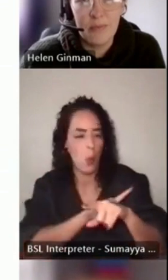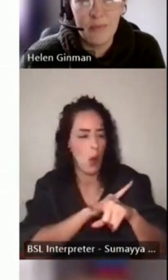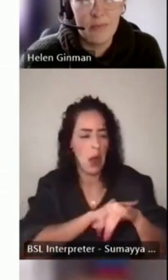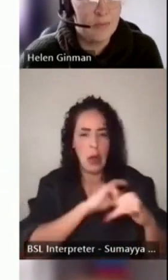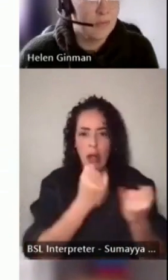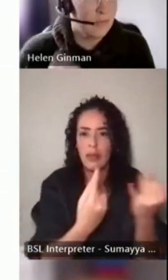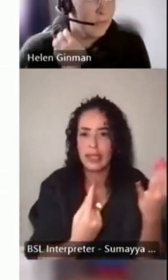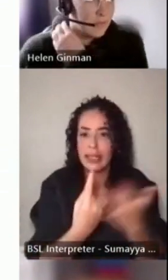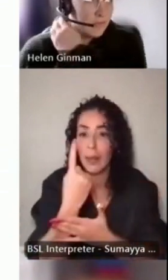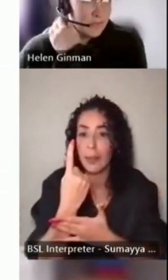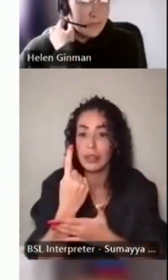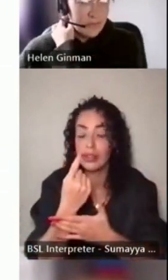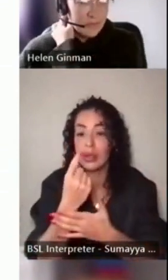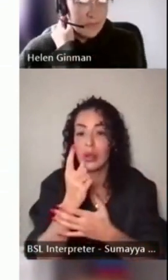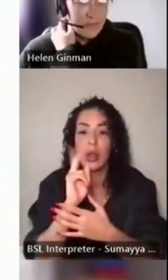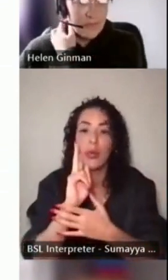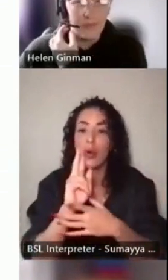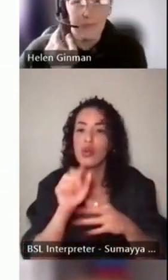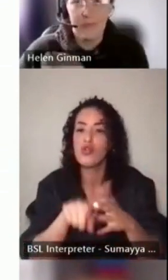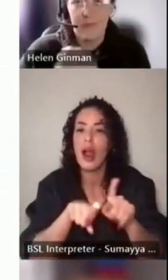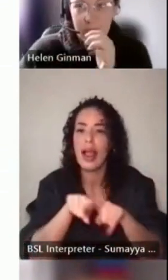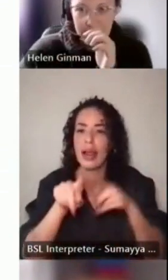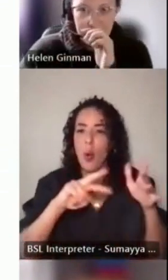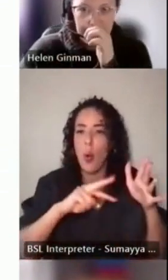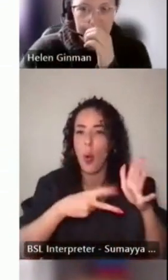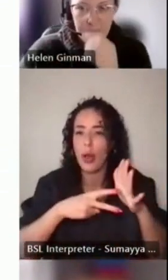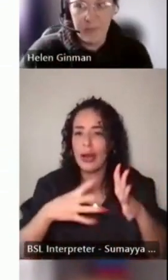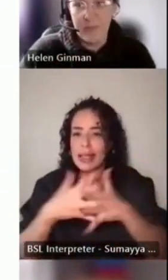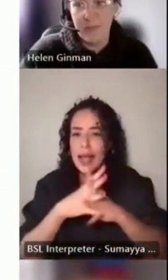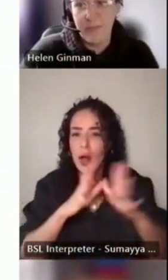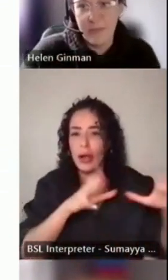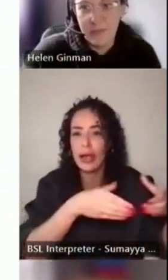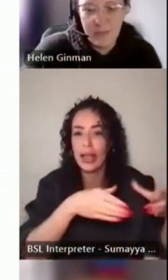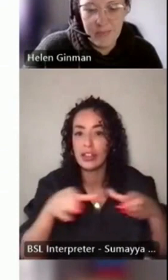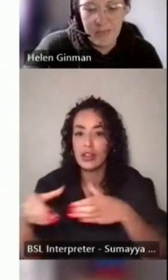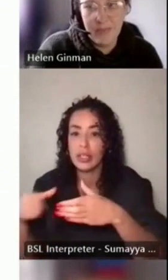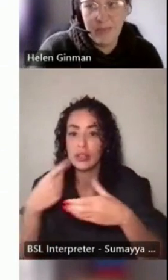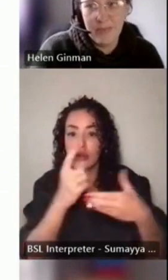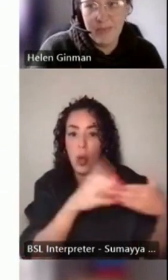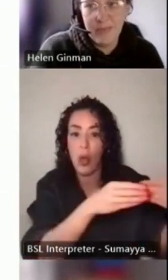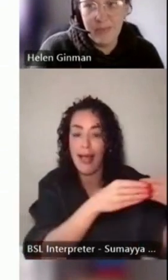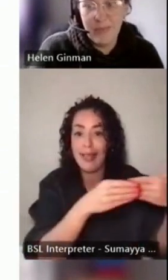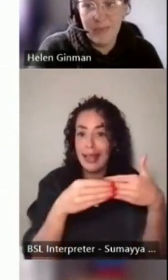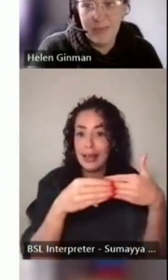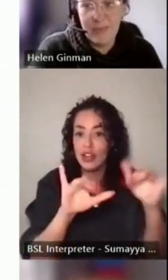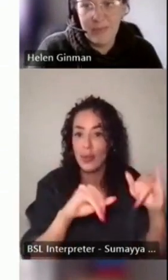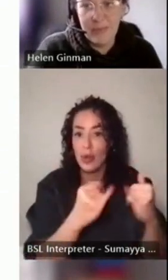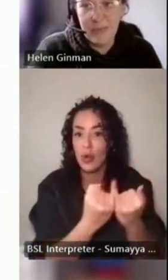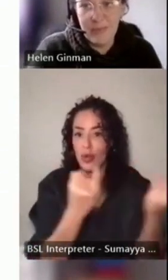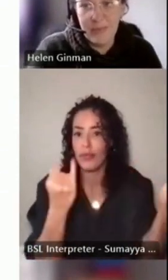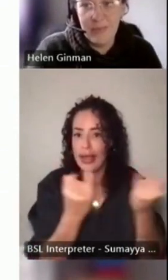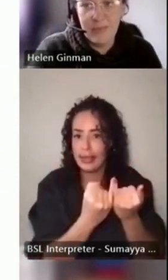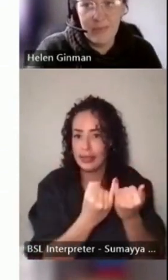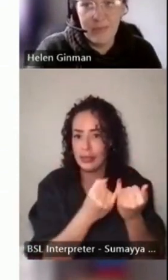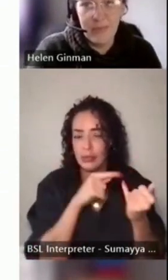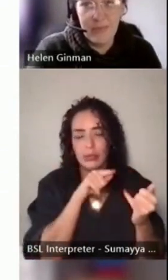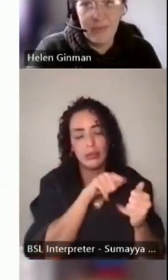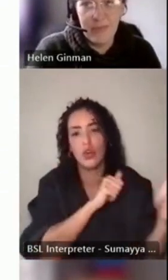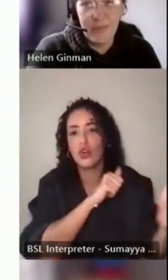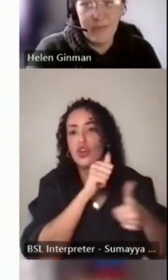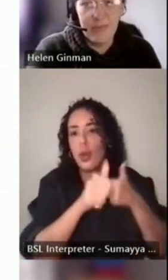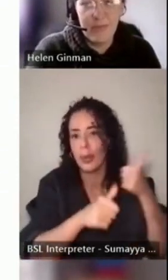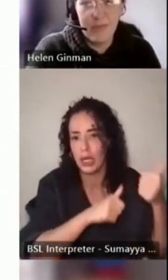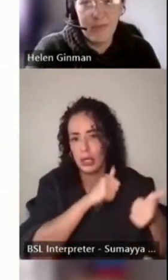that we typically see in the workplace. So we have leadership conflicts, which is one of the most common types